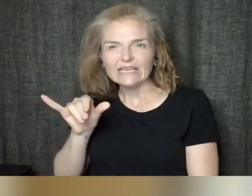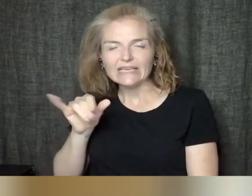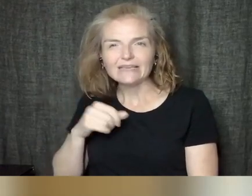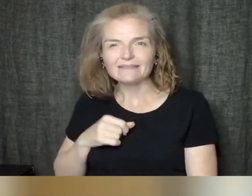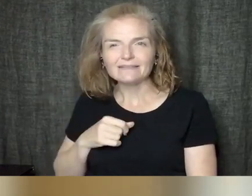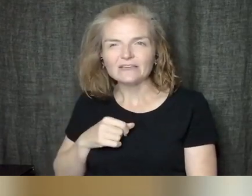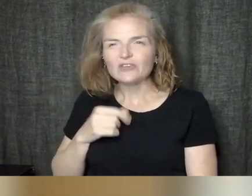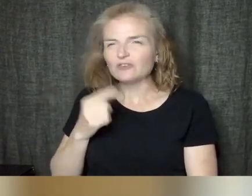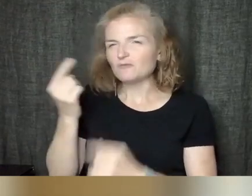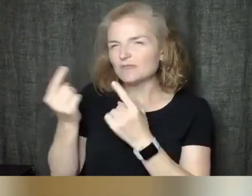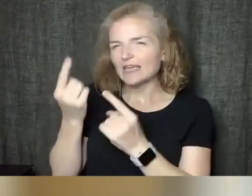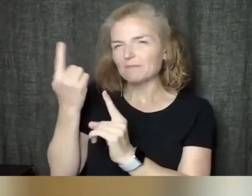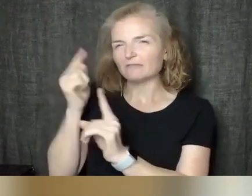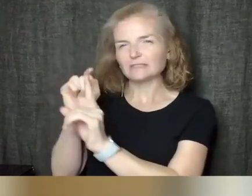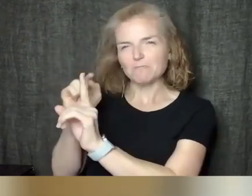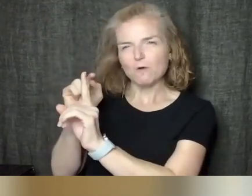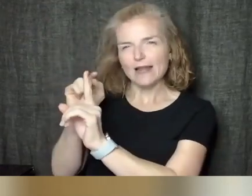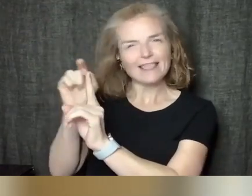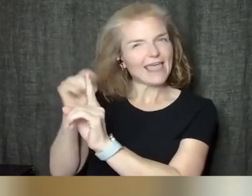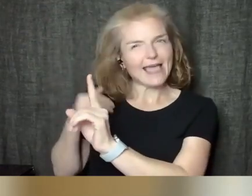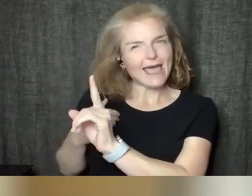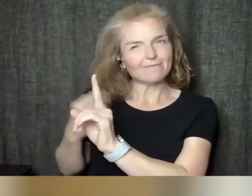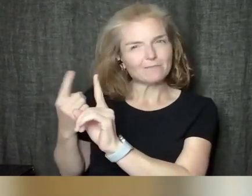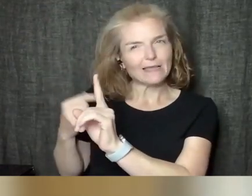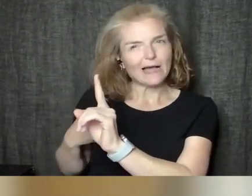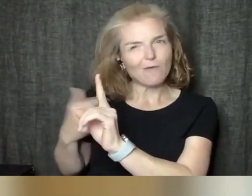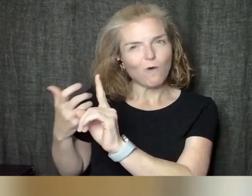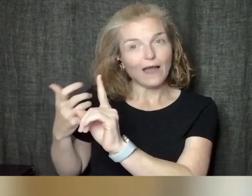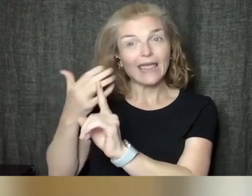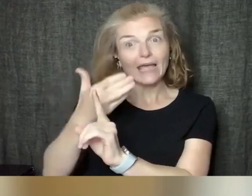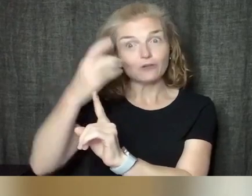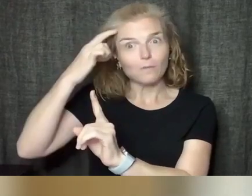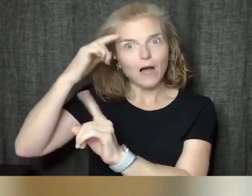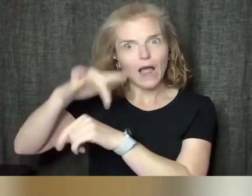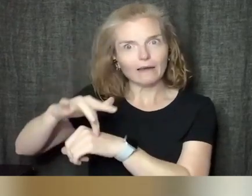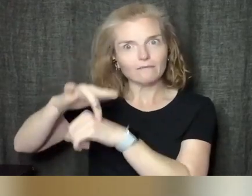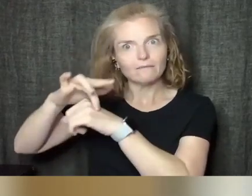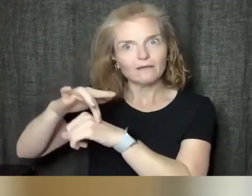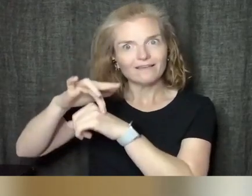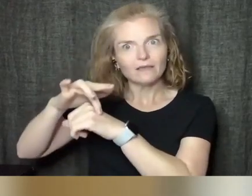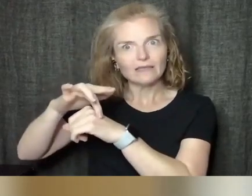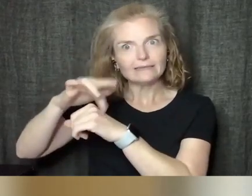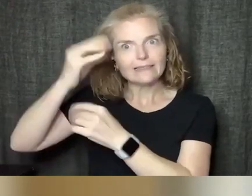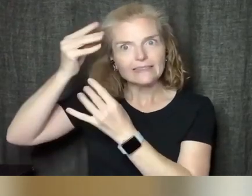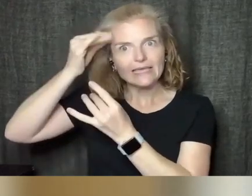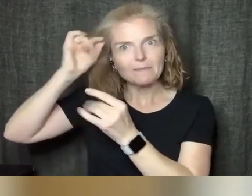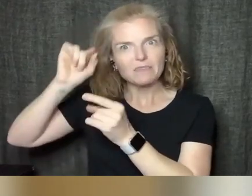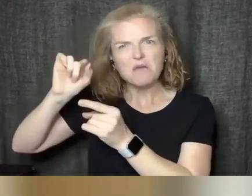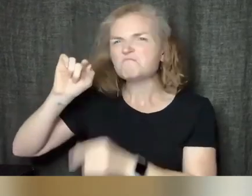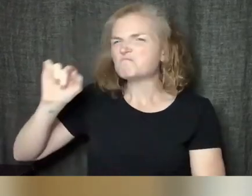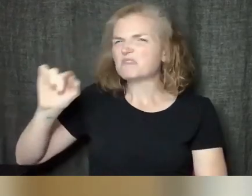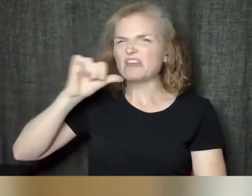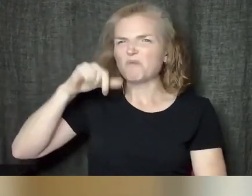You think about somebody who got something that you wanted, and the mind just goes on, envious. They don't deserve